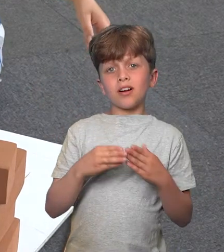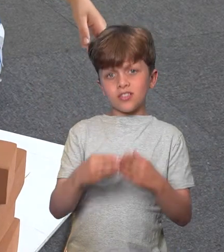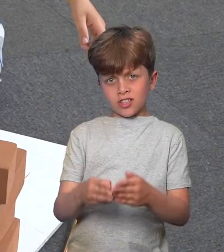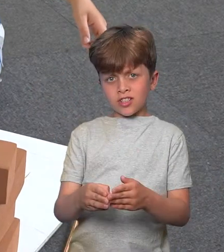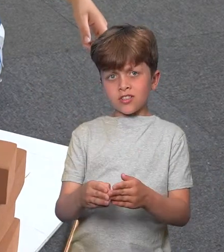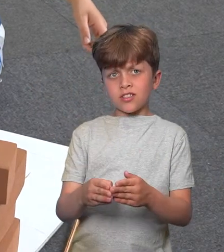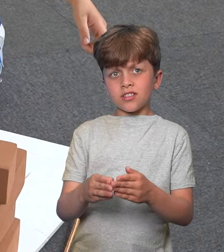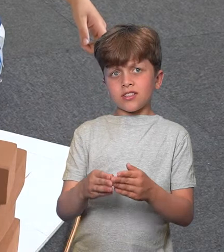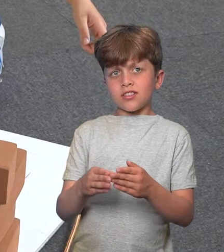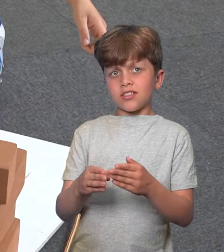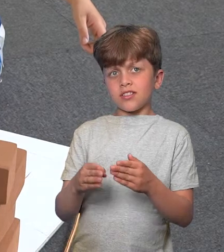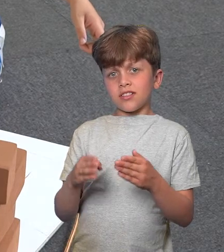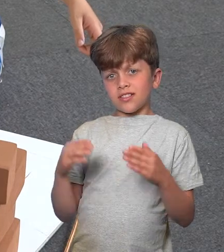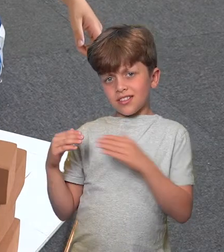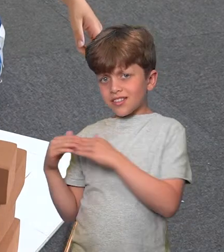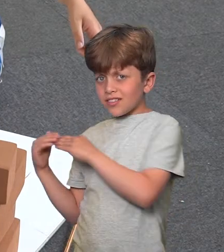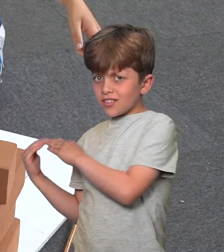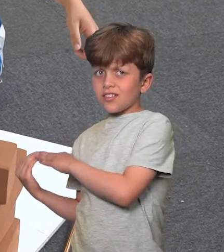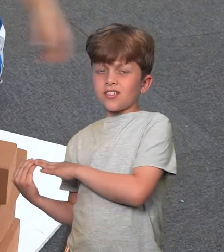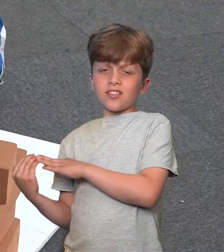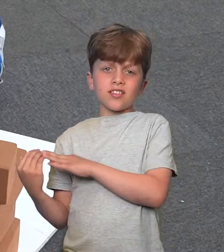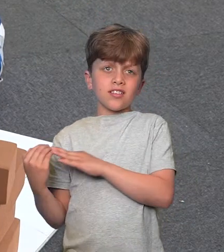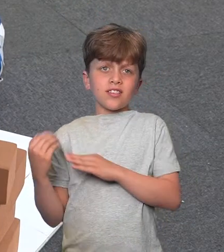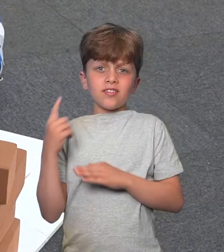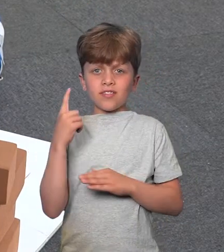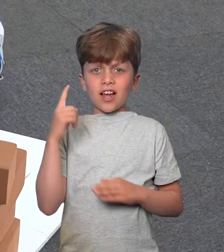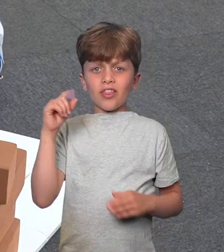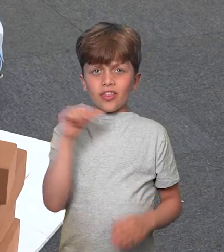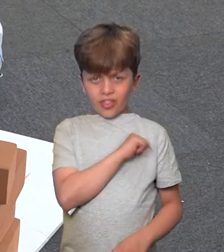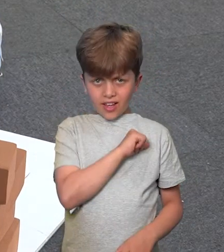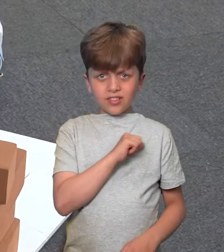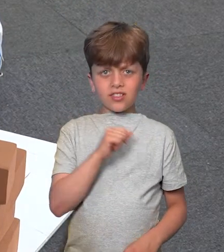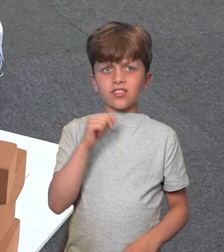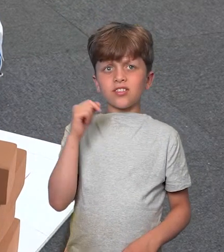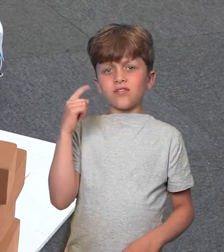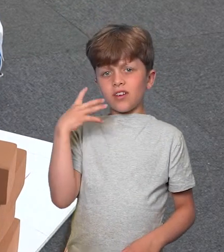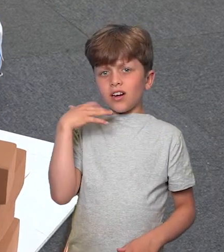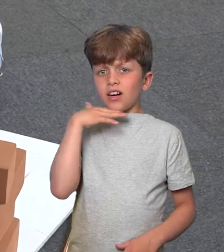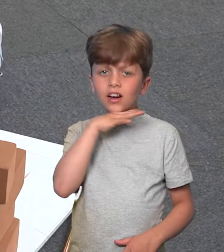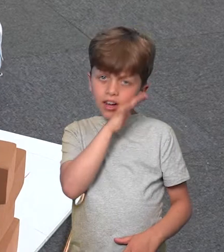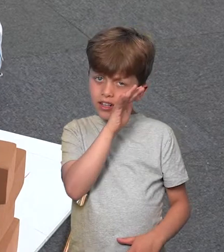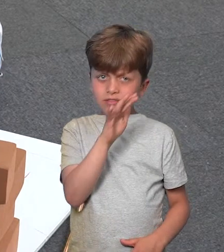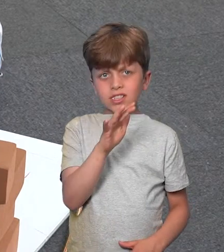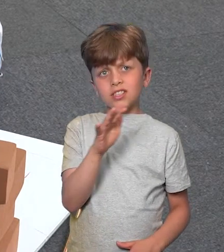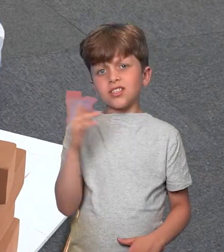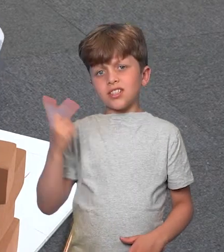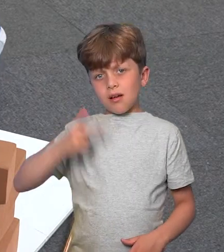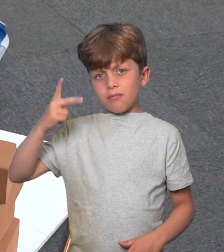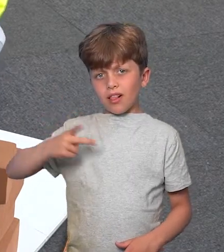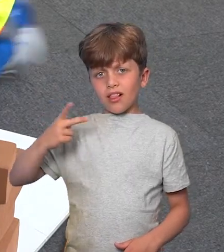Did you know the heaviest weight lifted by a crane was a barge that weighs the same as 1